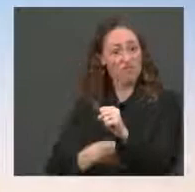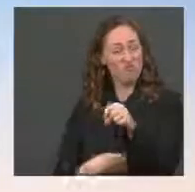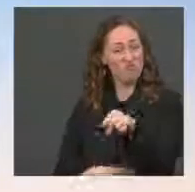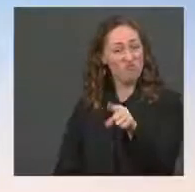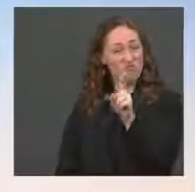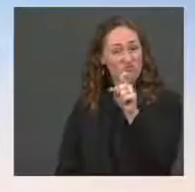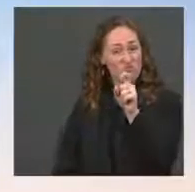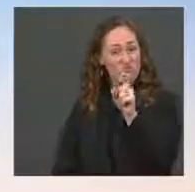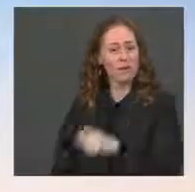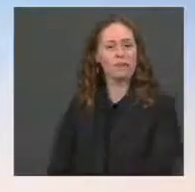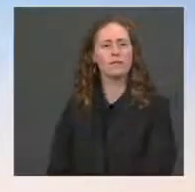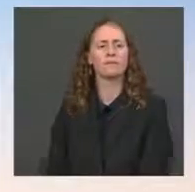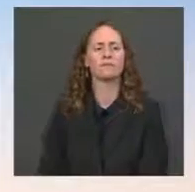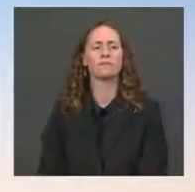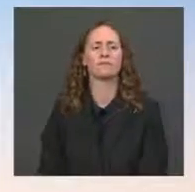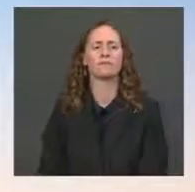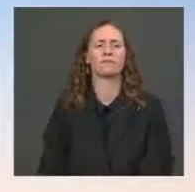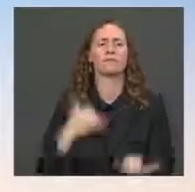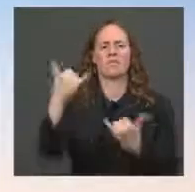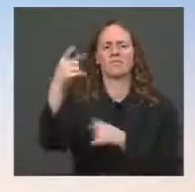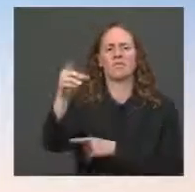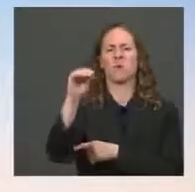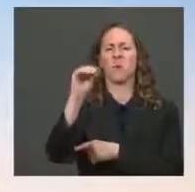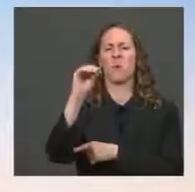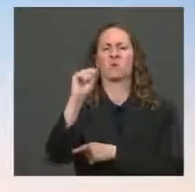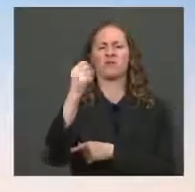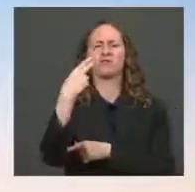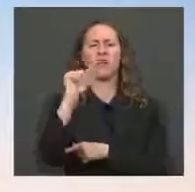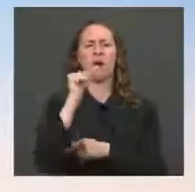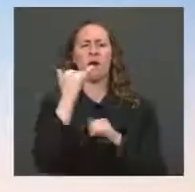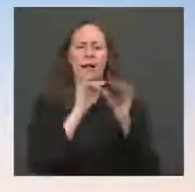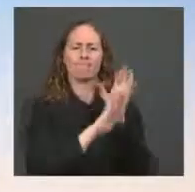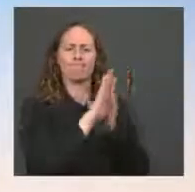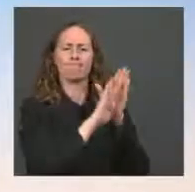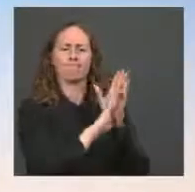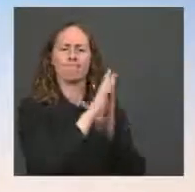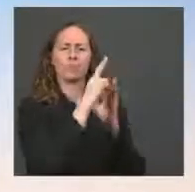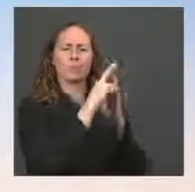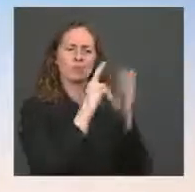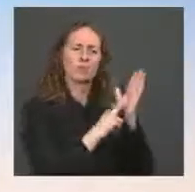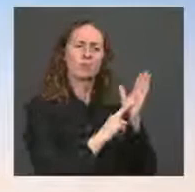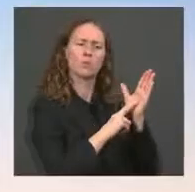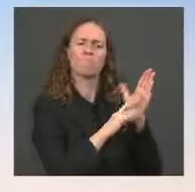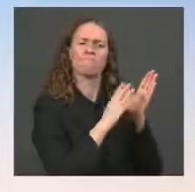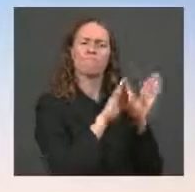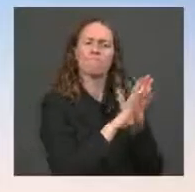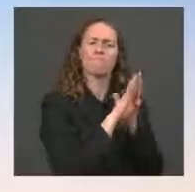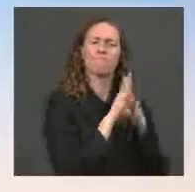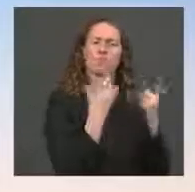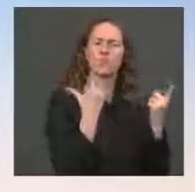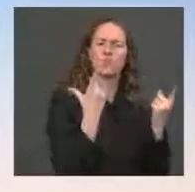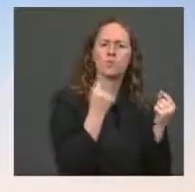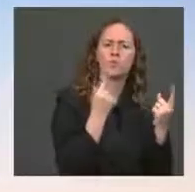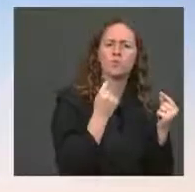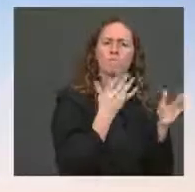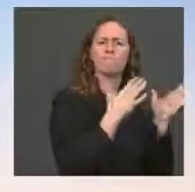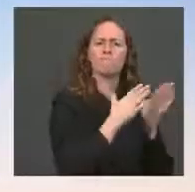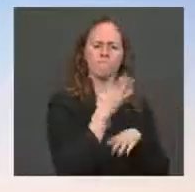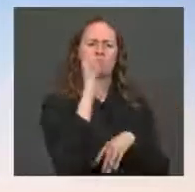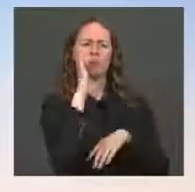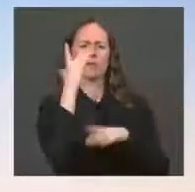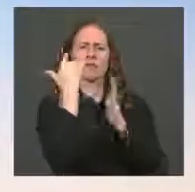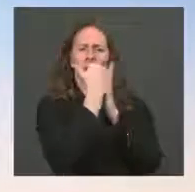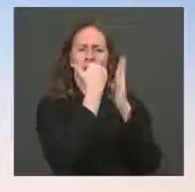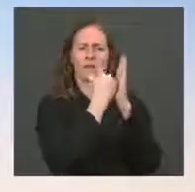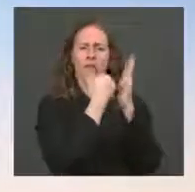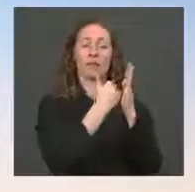the regulations and requirements here to give businesses and employers all these clear guidelines, which are all good questions that are being asked, and hopefully we'll